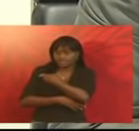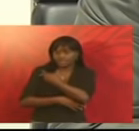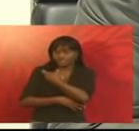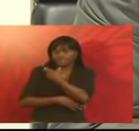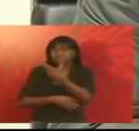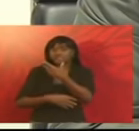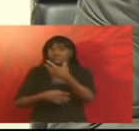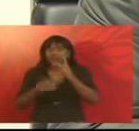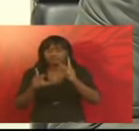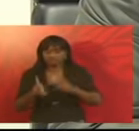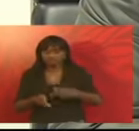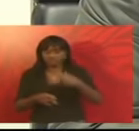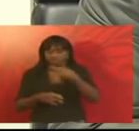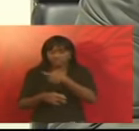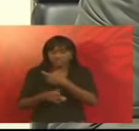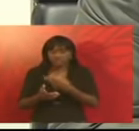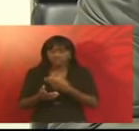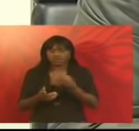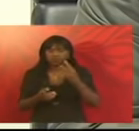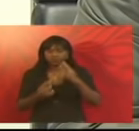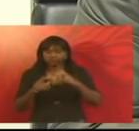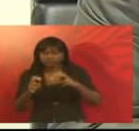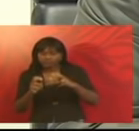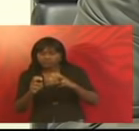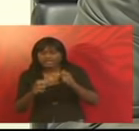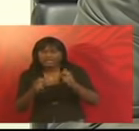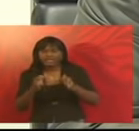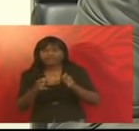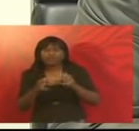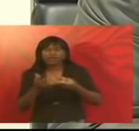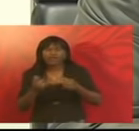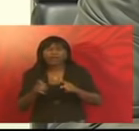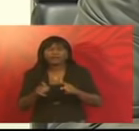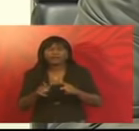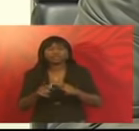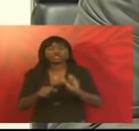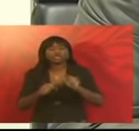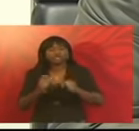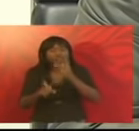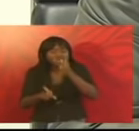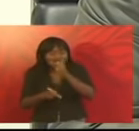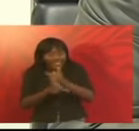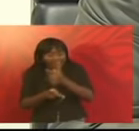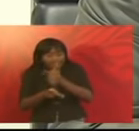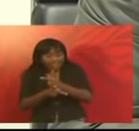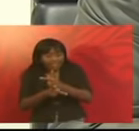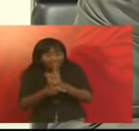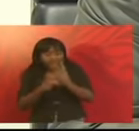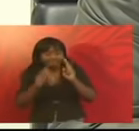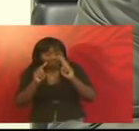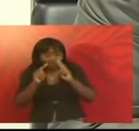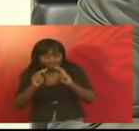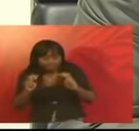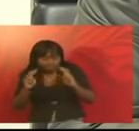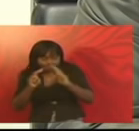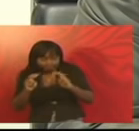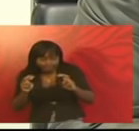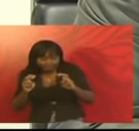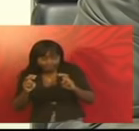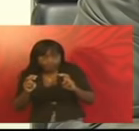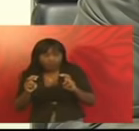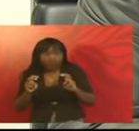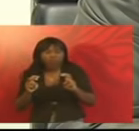vaccine, whether or not this is so. And because of this, there is very careful examination of the